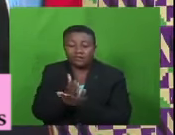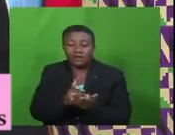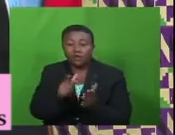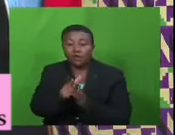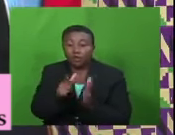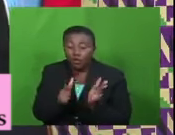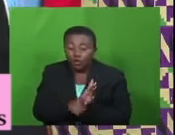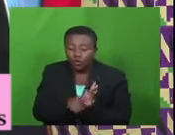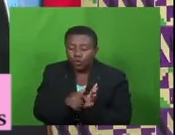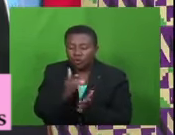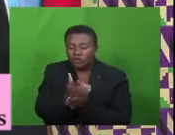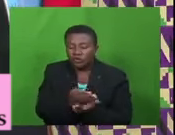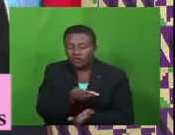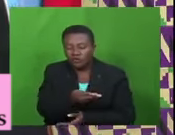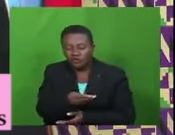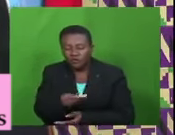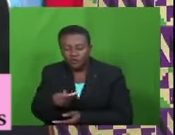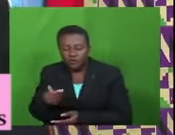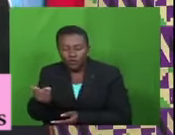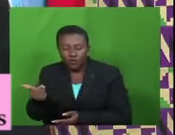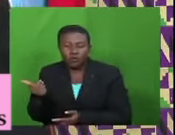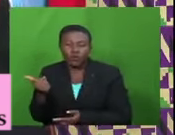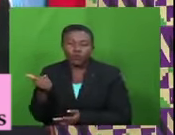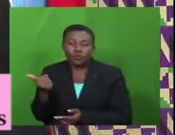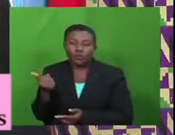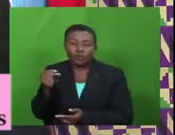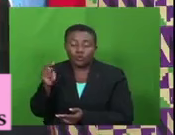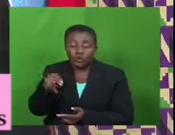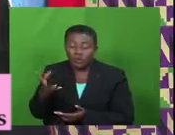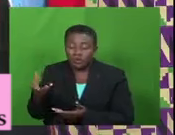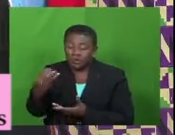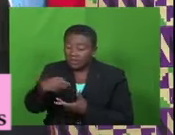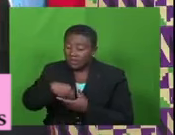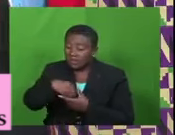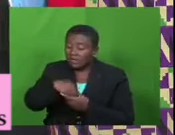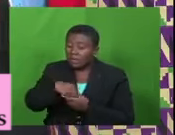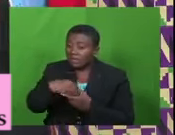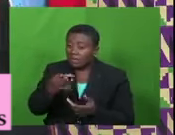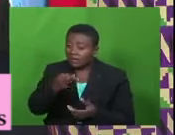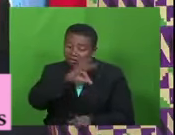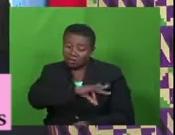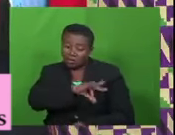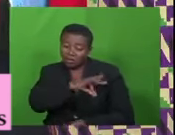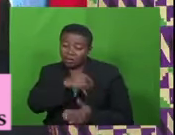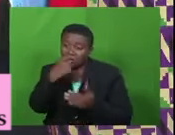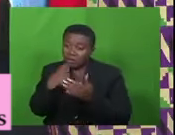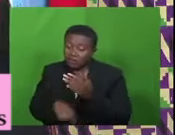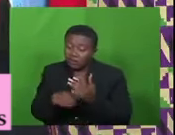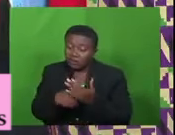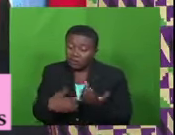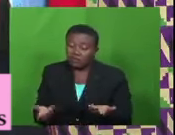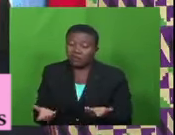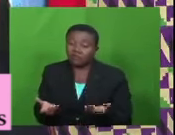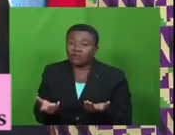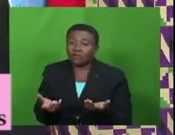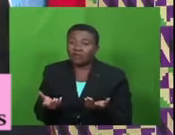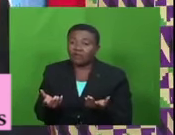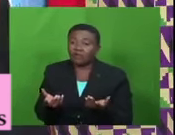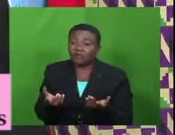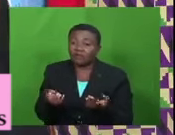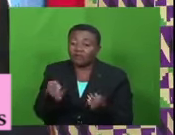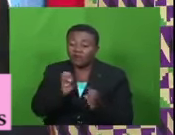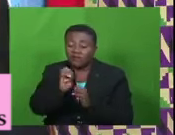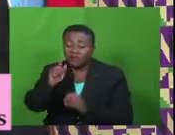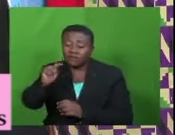a few more of these measures, namely the Income Tax Amendment Bill, the Excise Duty and Excise